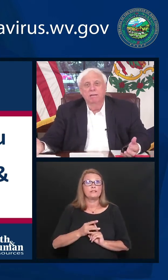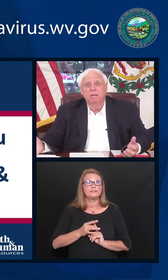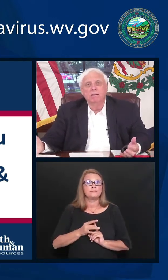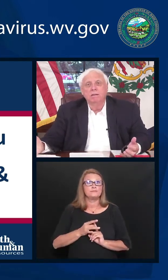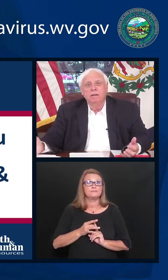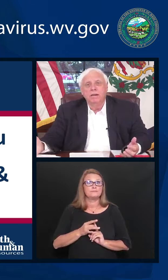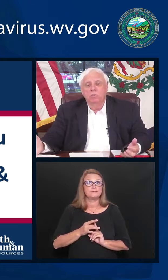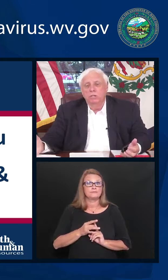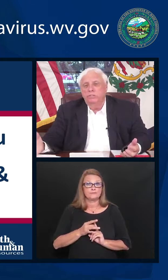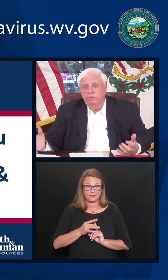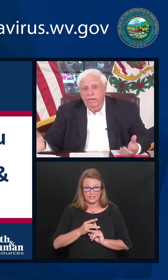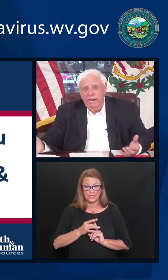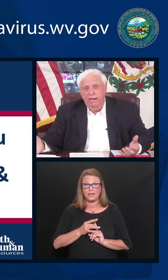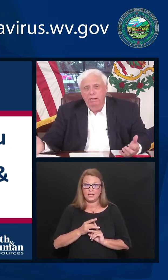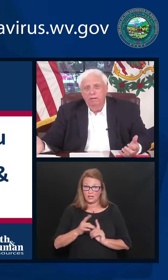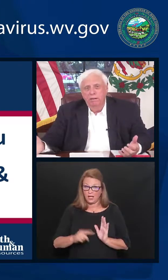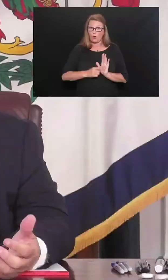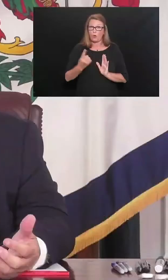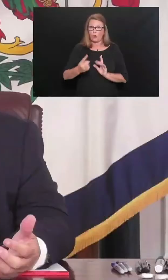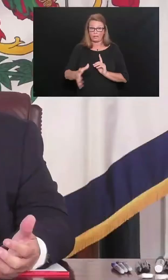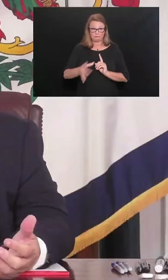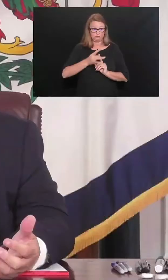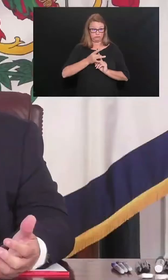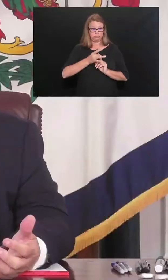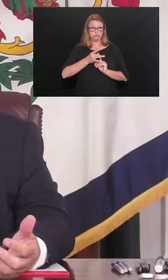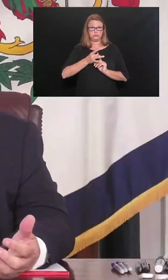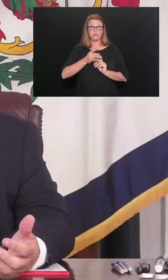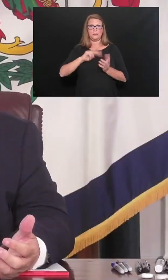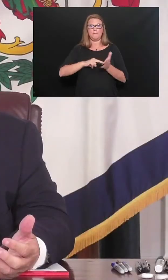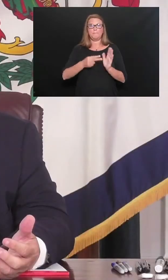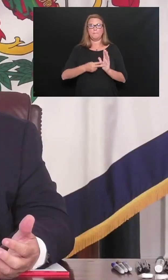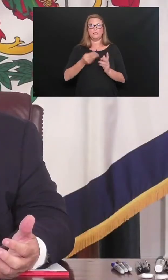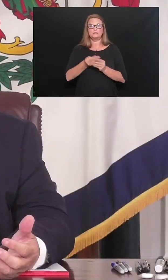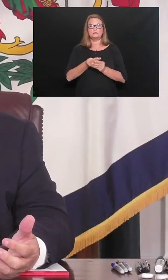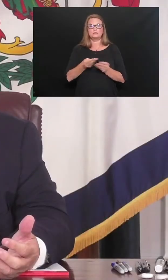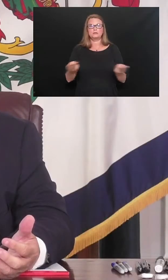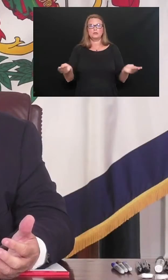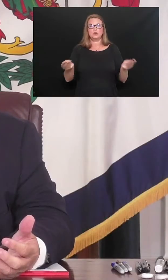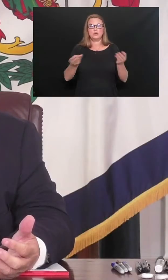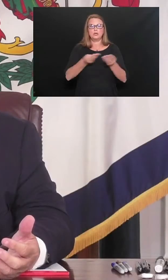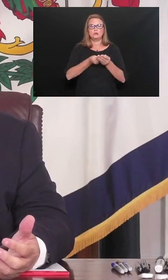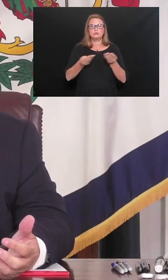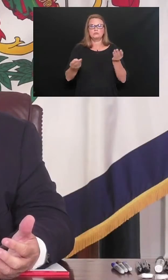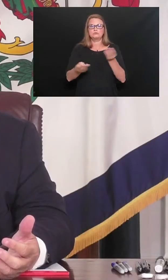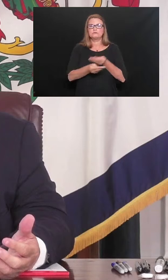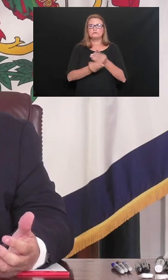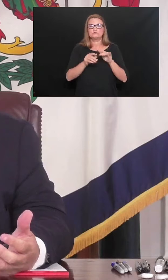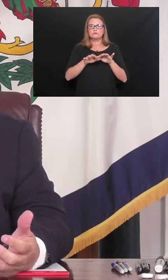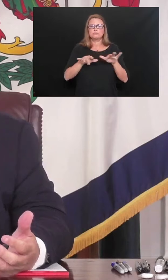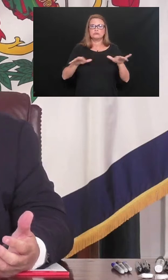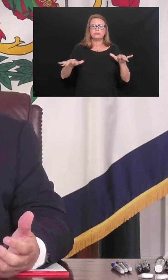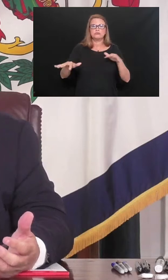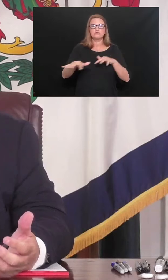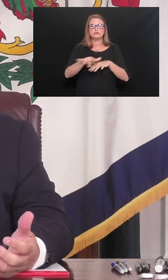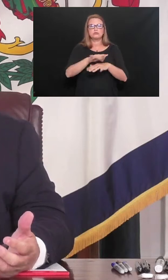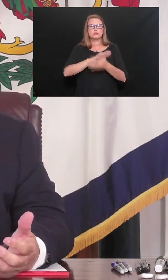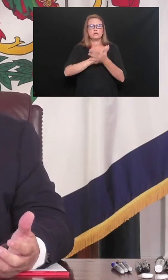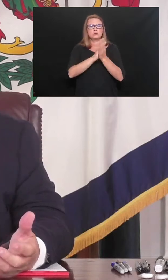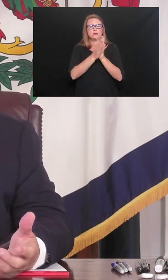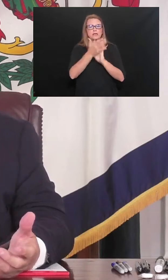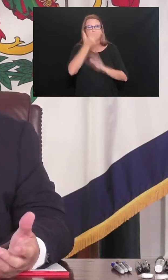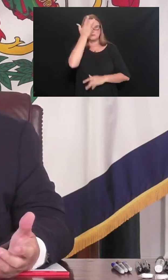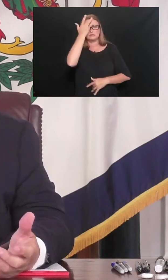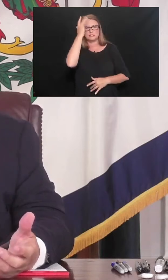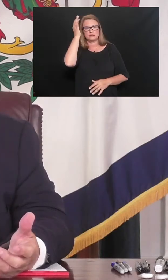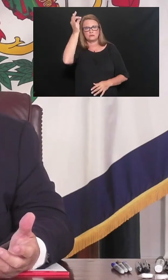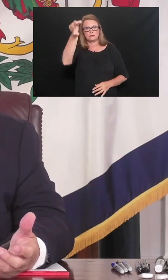it. And once you've got it, you run the risk of going throughout your life and everything and develop some form of side effect and whatever